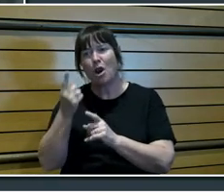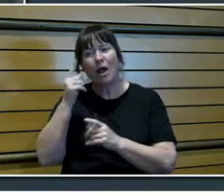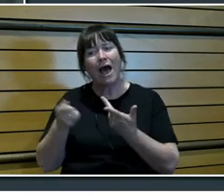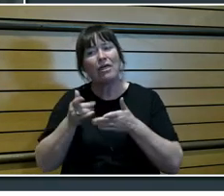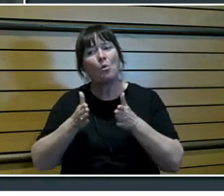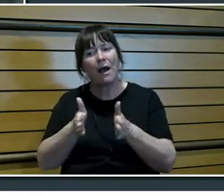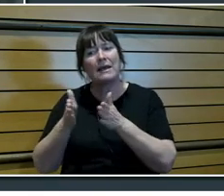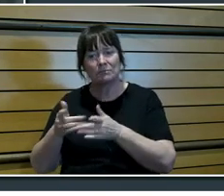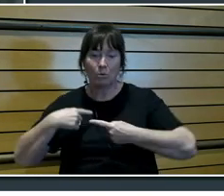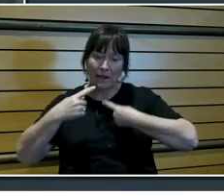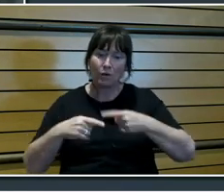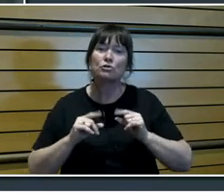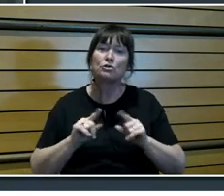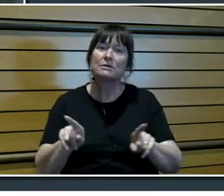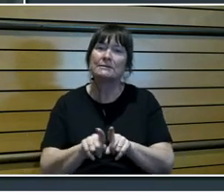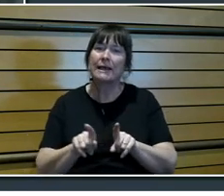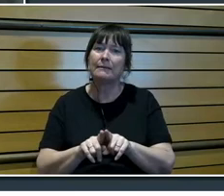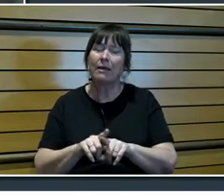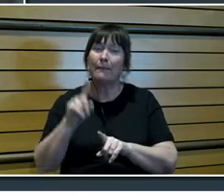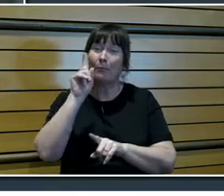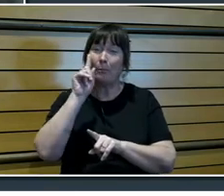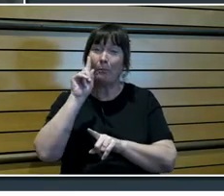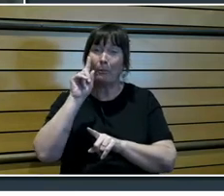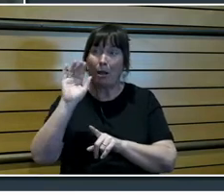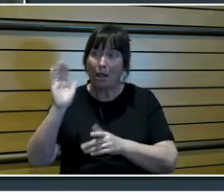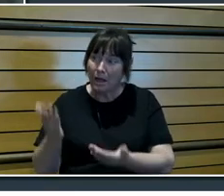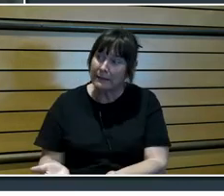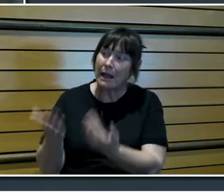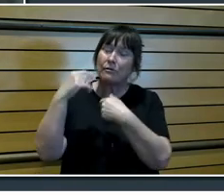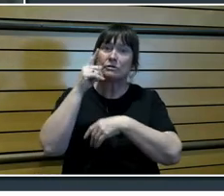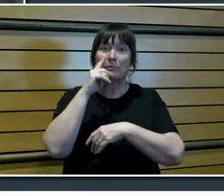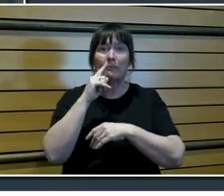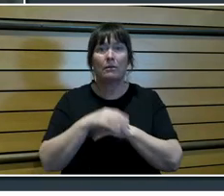and bring in people and encourage them